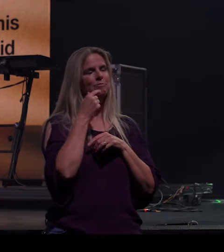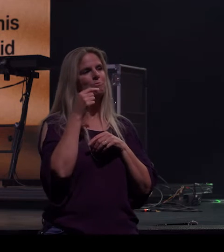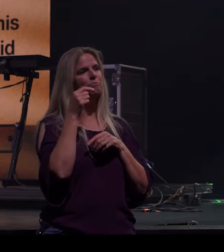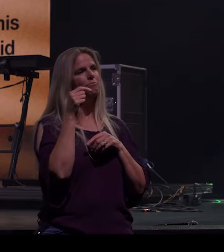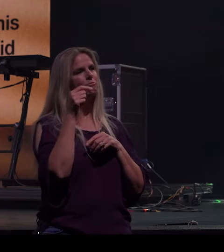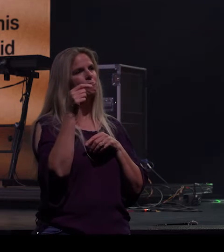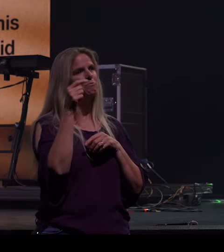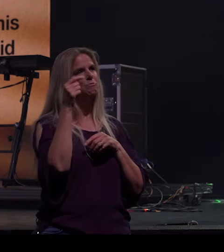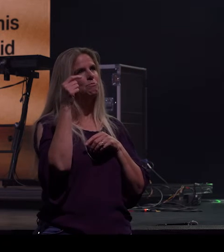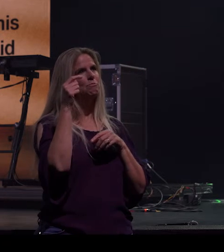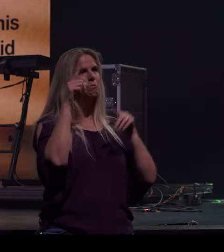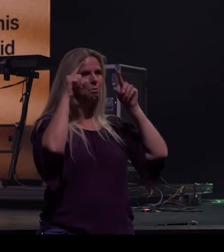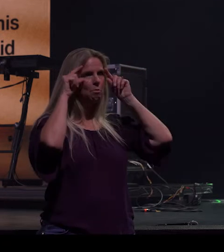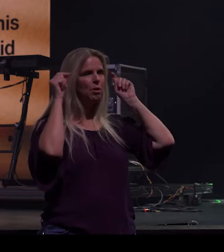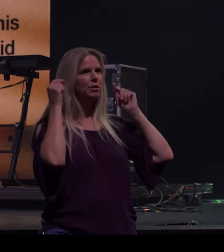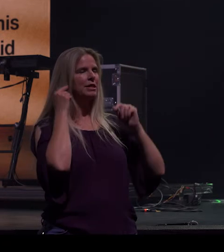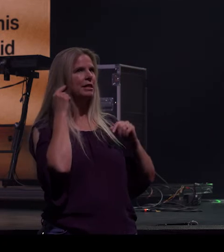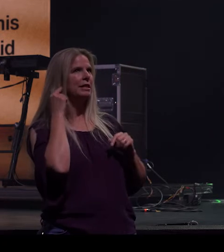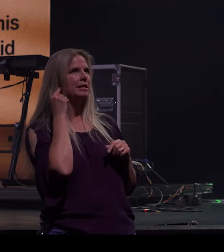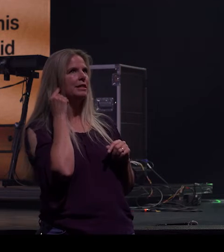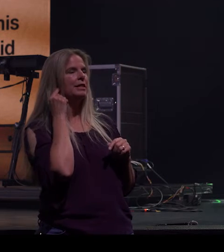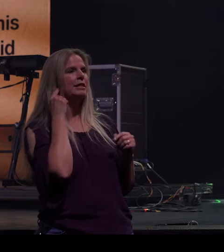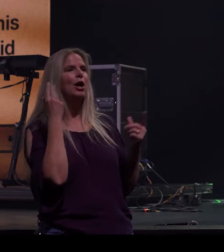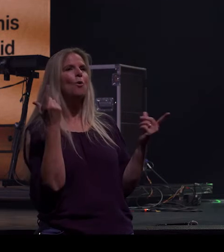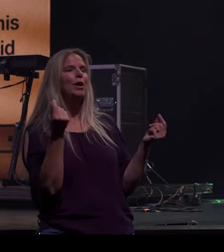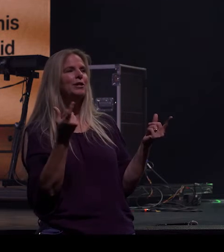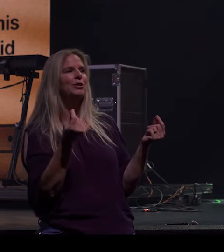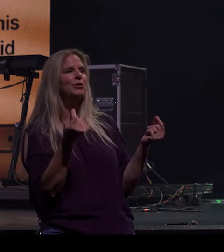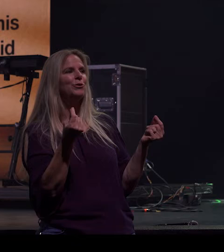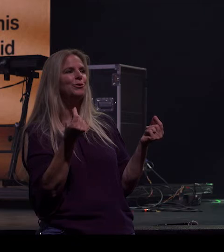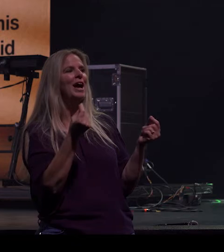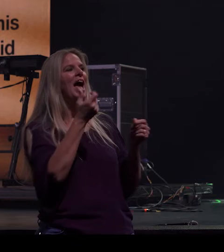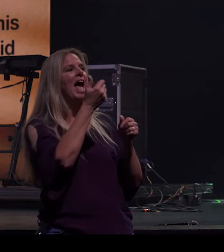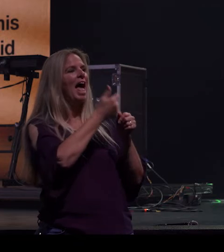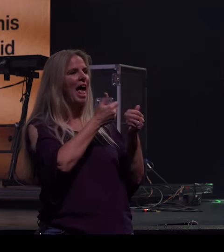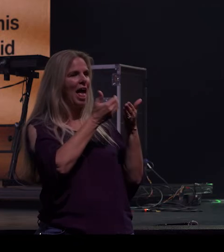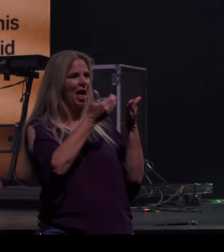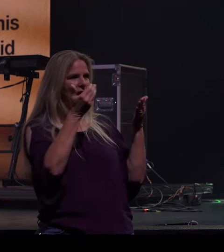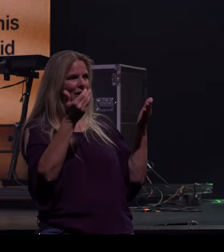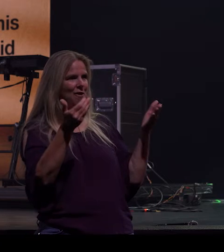to his father-in-law and did what? Everything he said.